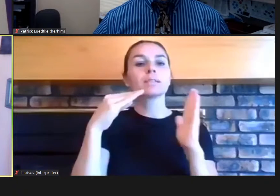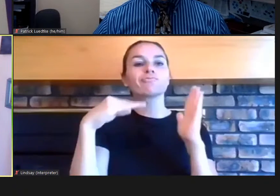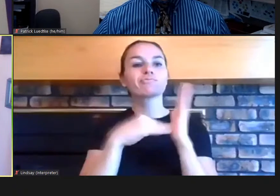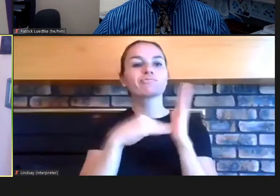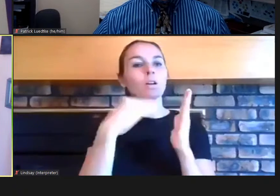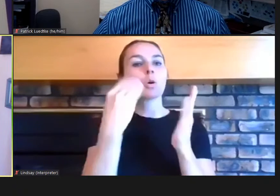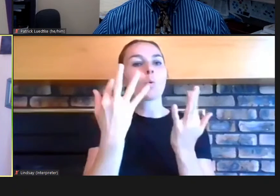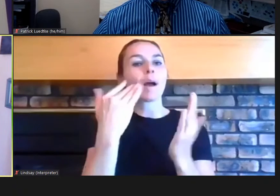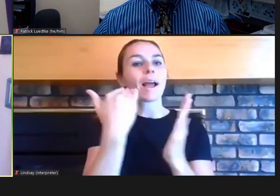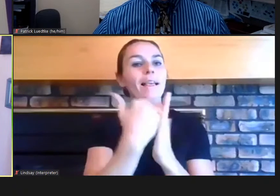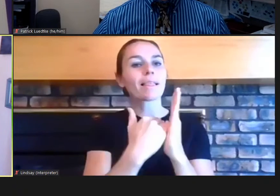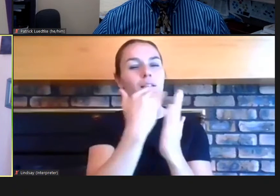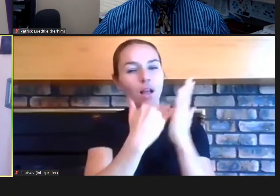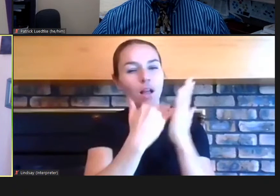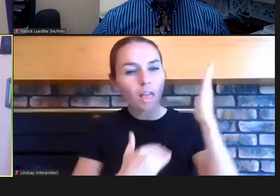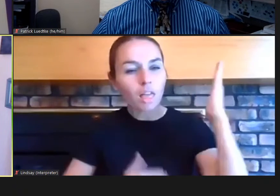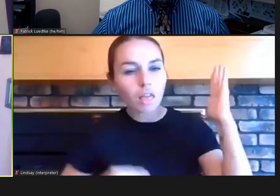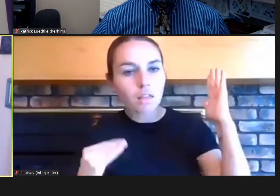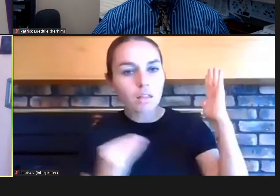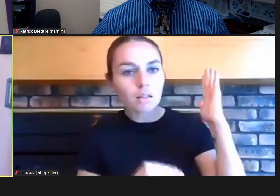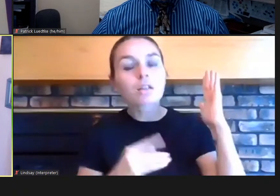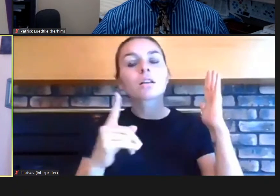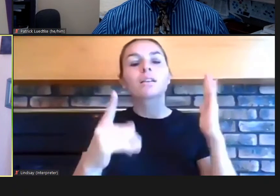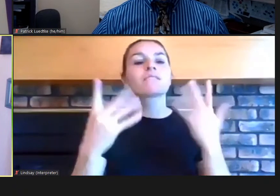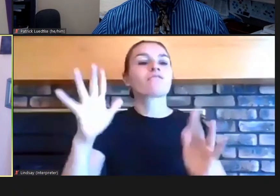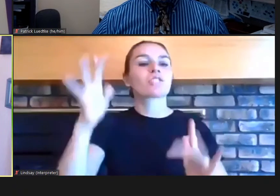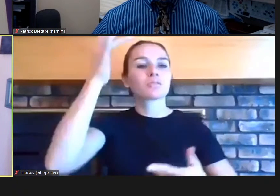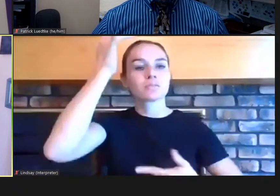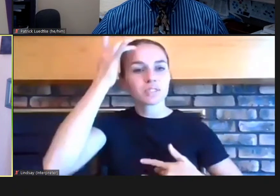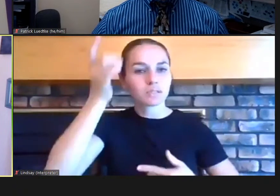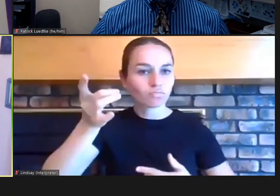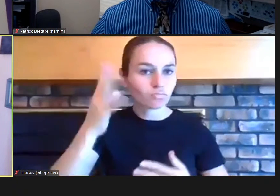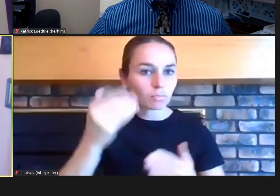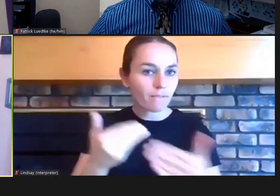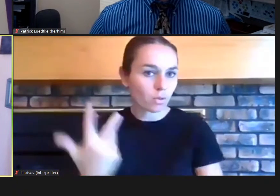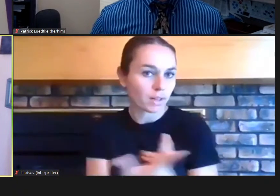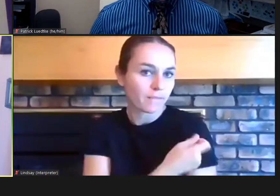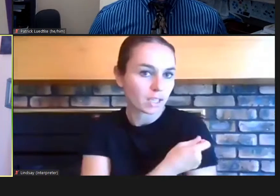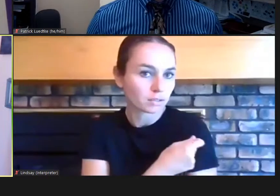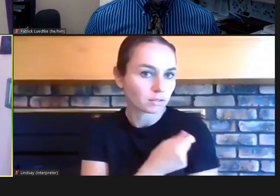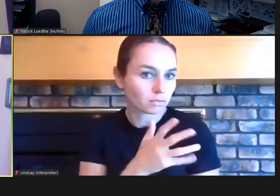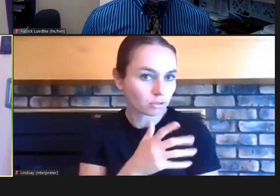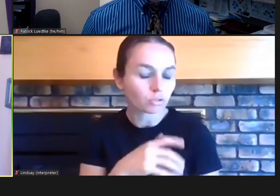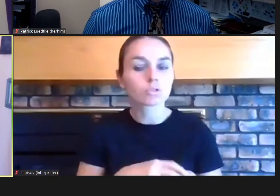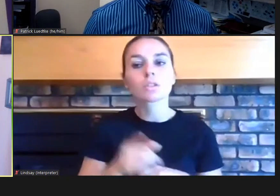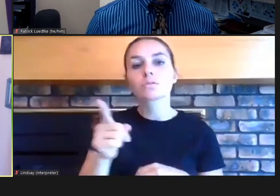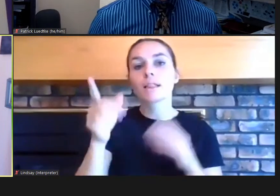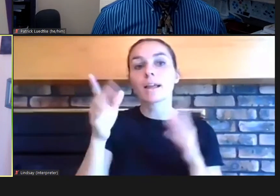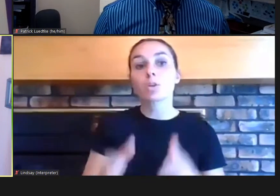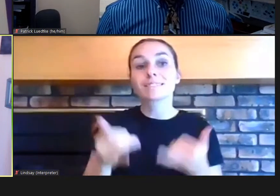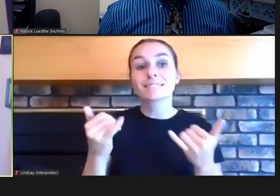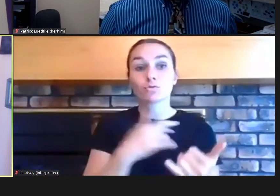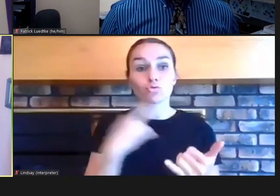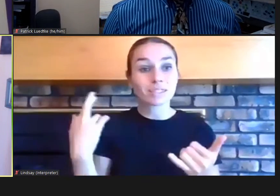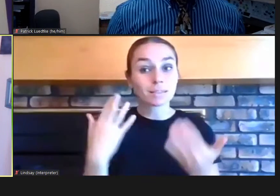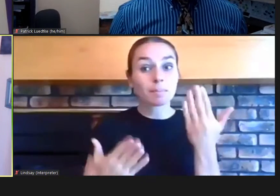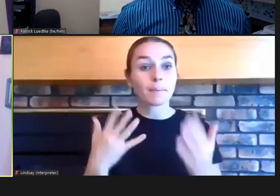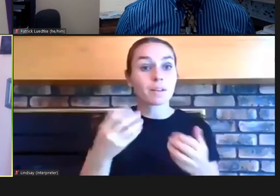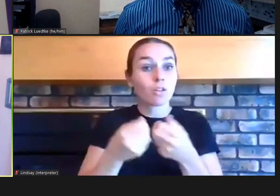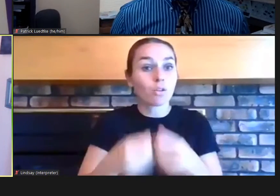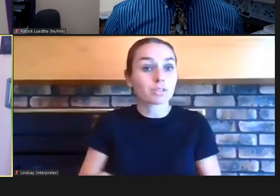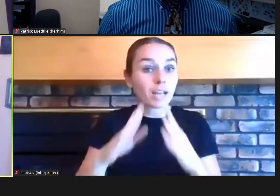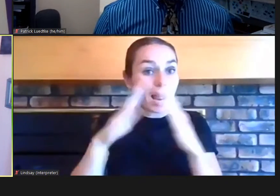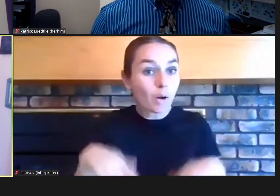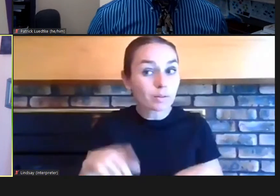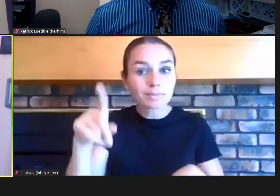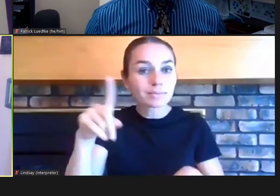up contracting the virus before they were able to access the vaccine. This person is now at risk of losing their housing because they can't